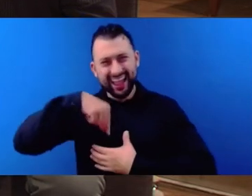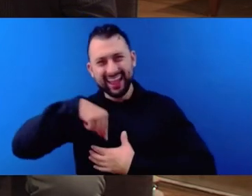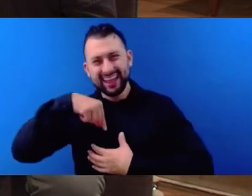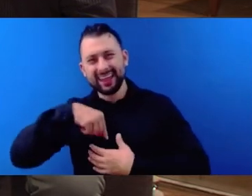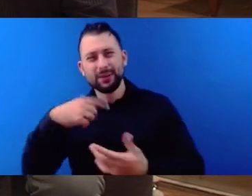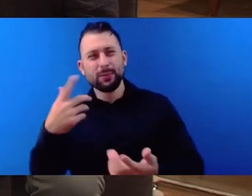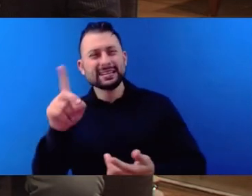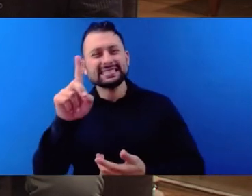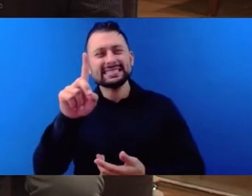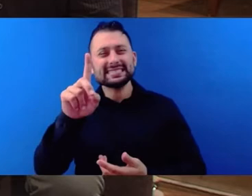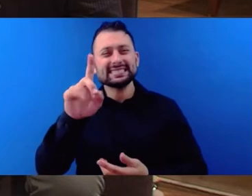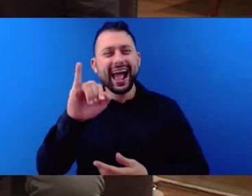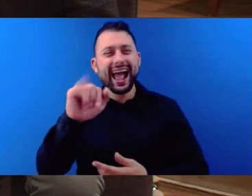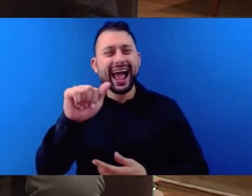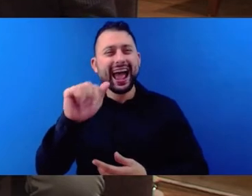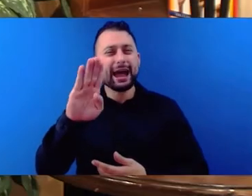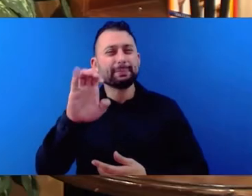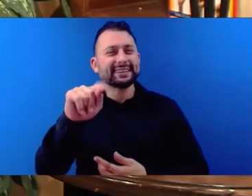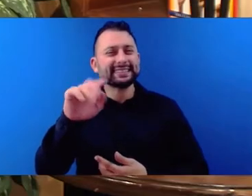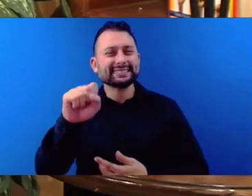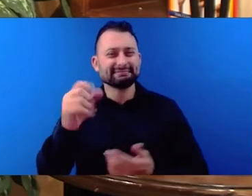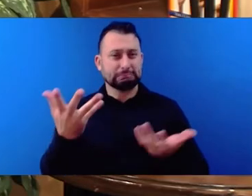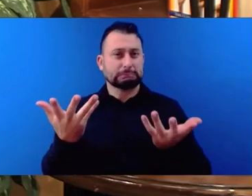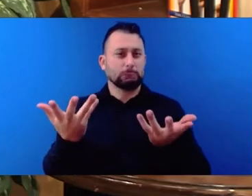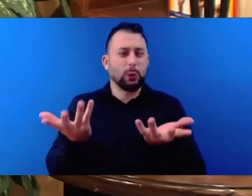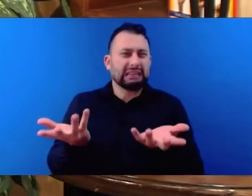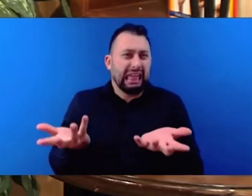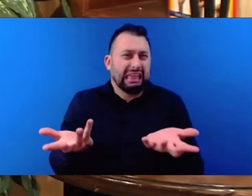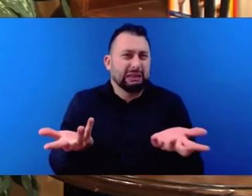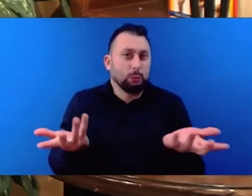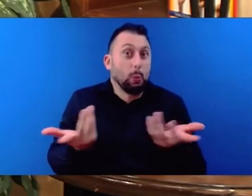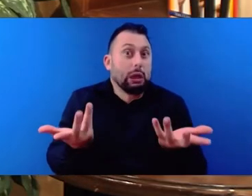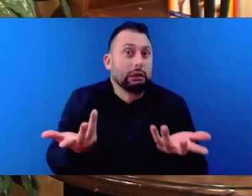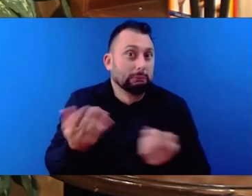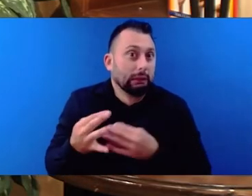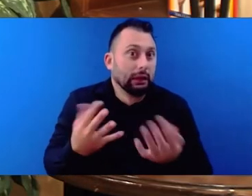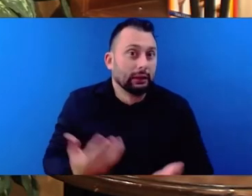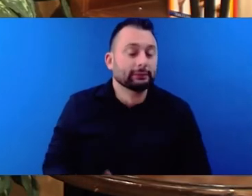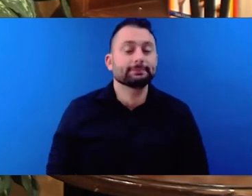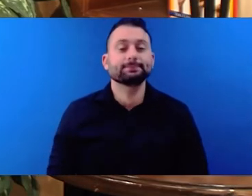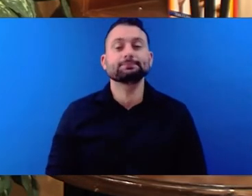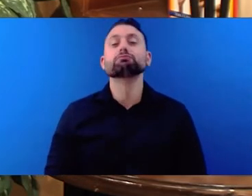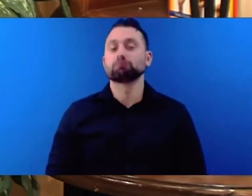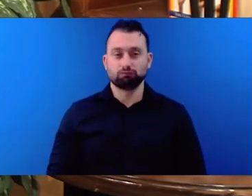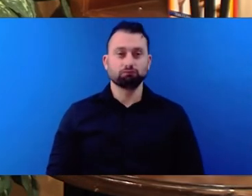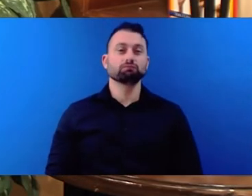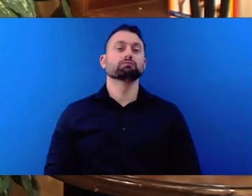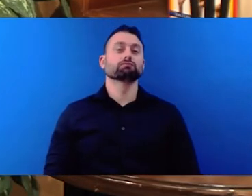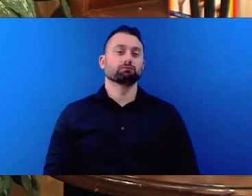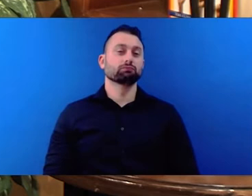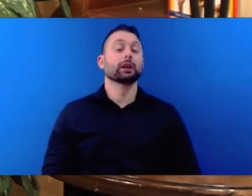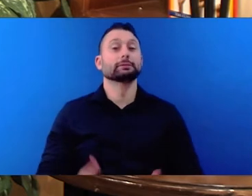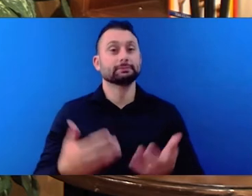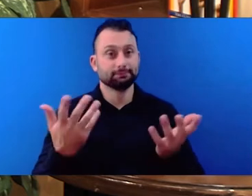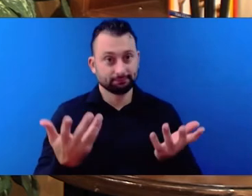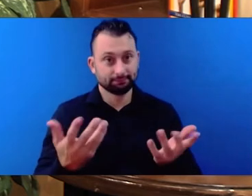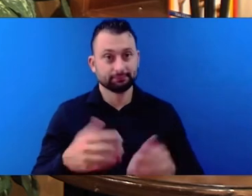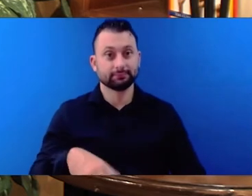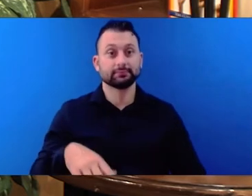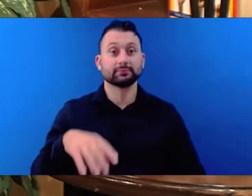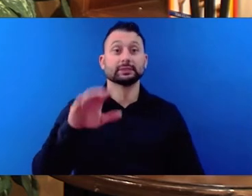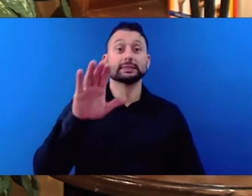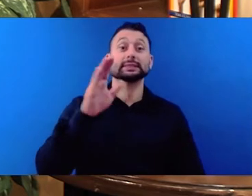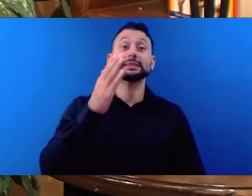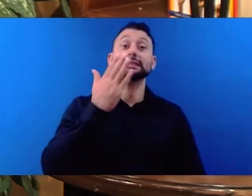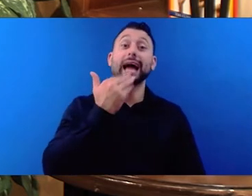that for us, please? Yes, so diabetes is a chronic condition. And when I say chronic, I mean once